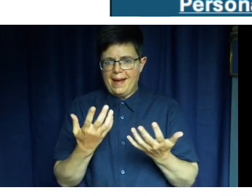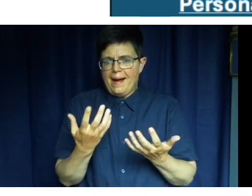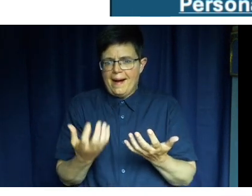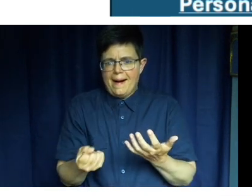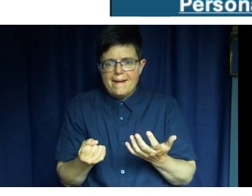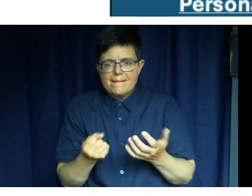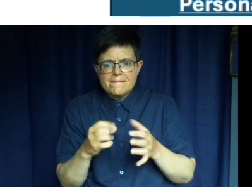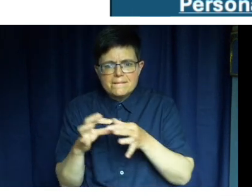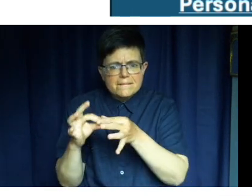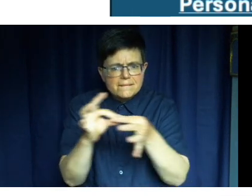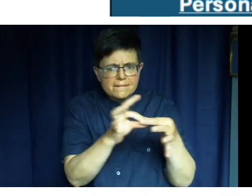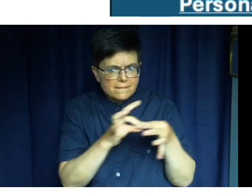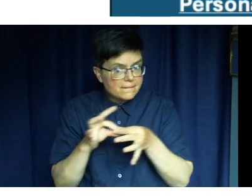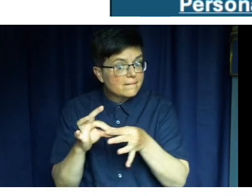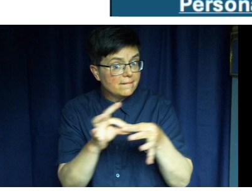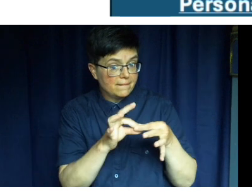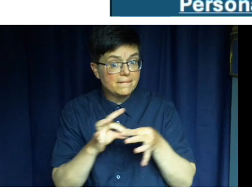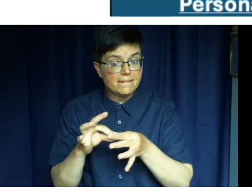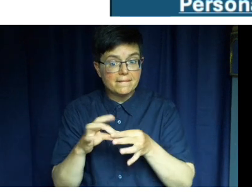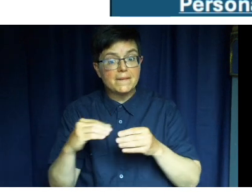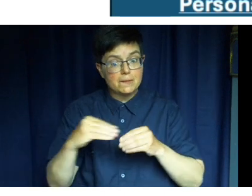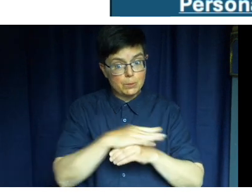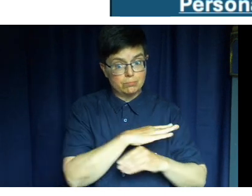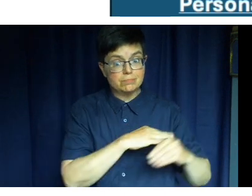Now it turns out all of these